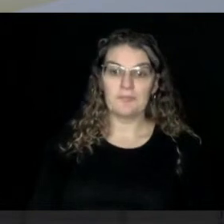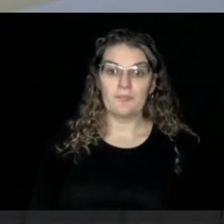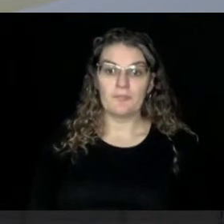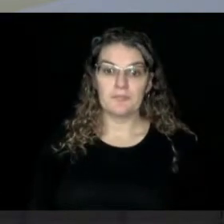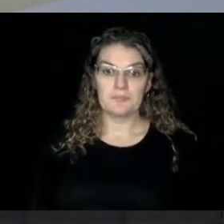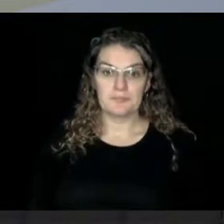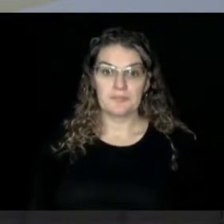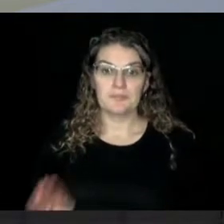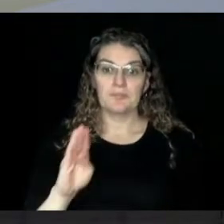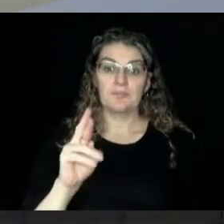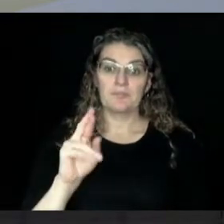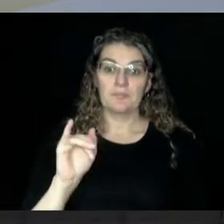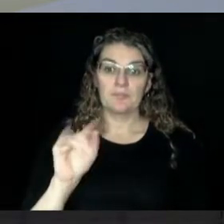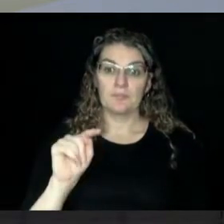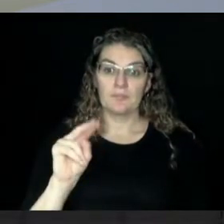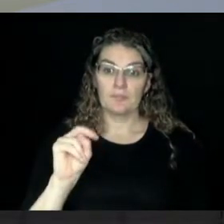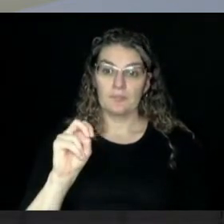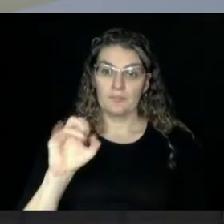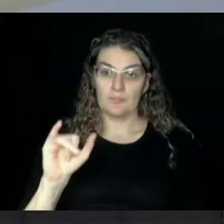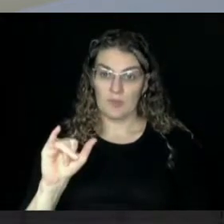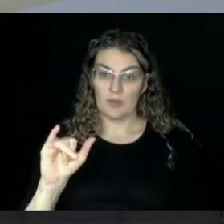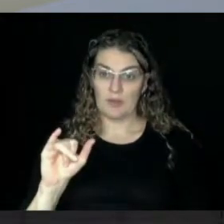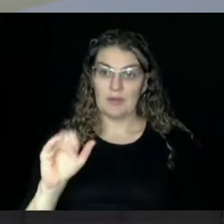Brittany Spencer, CBC.